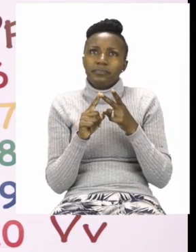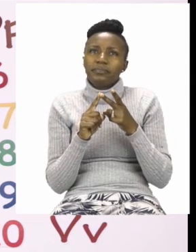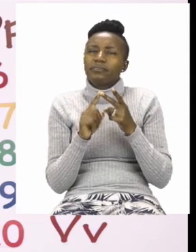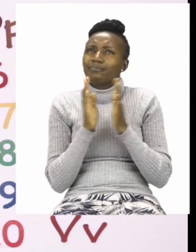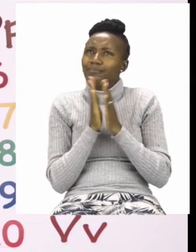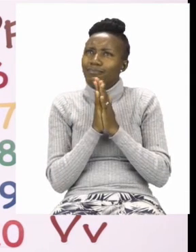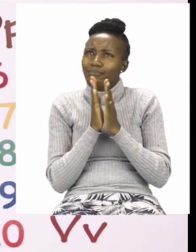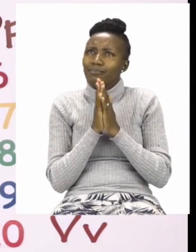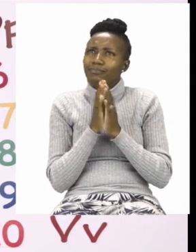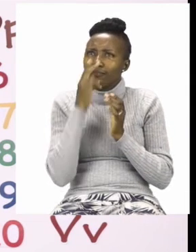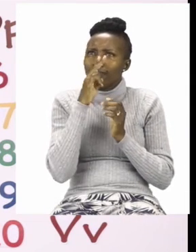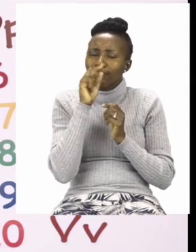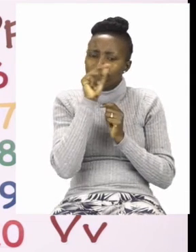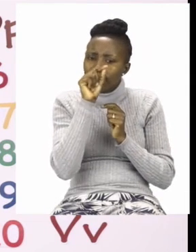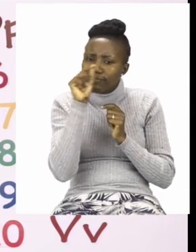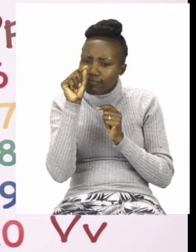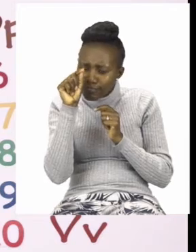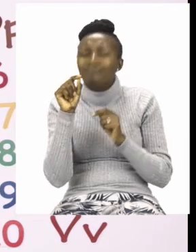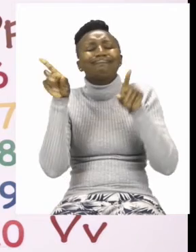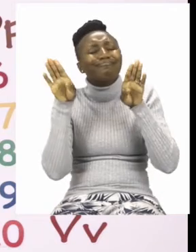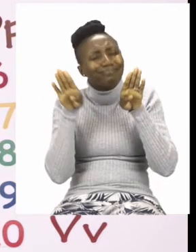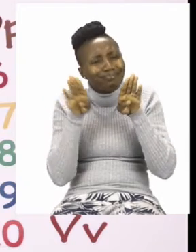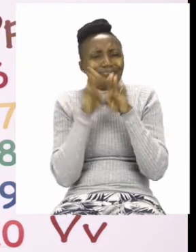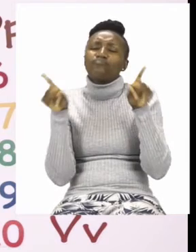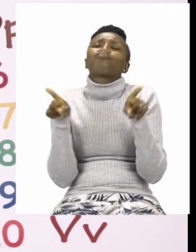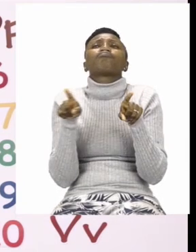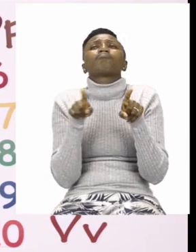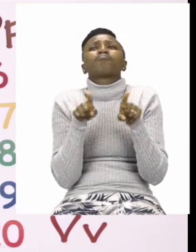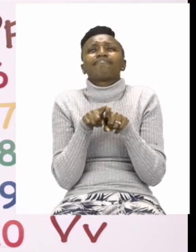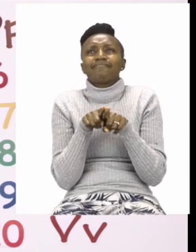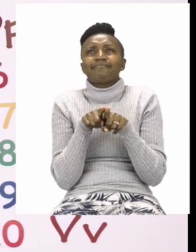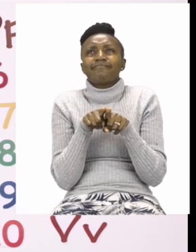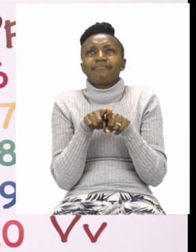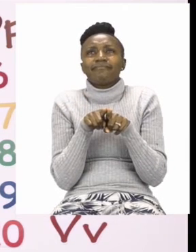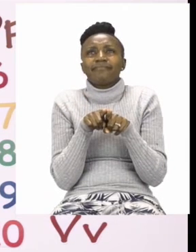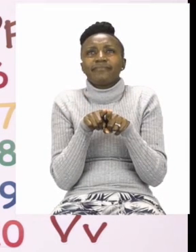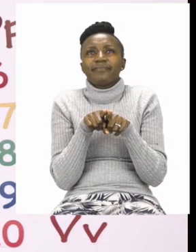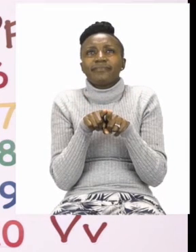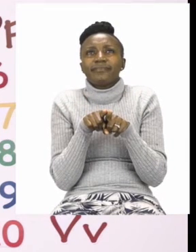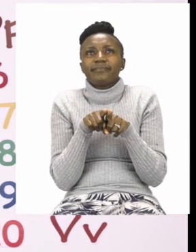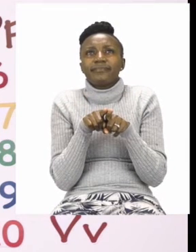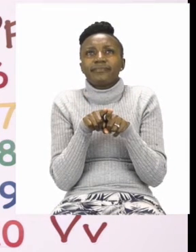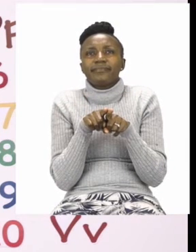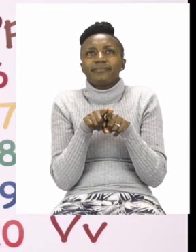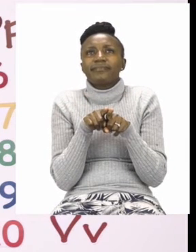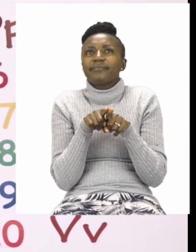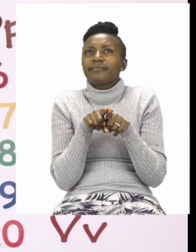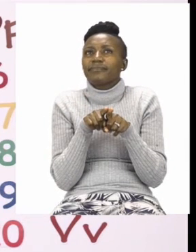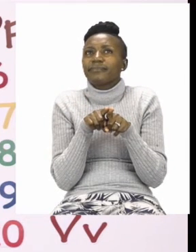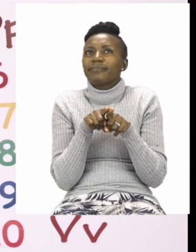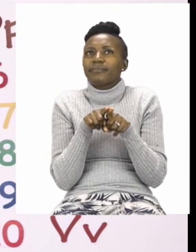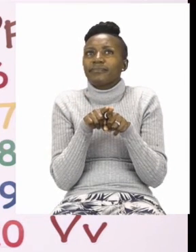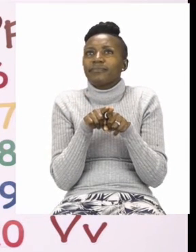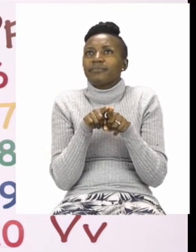follow each and every trace dot. Make sure that when you are following it, you are catching it so that it doesn't